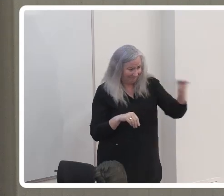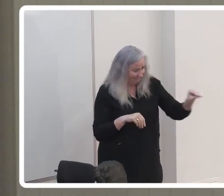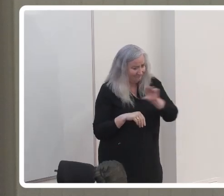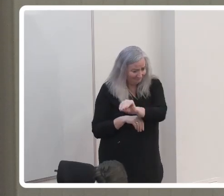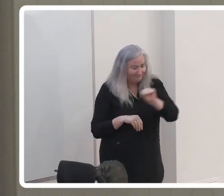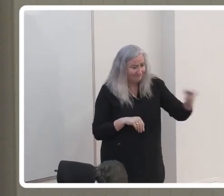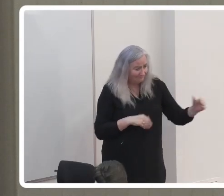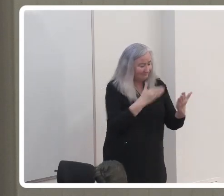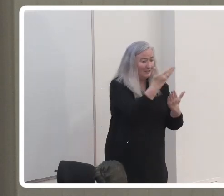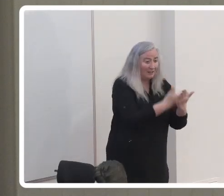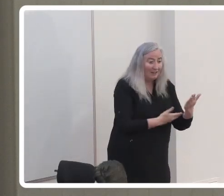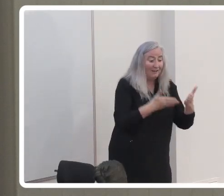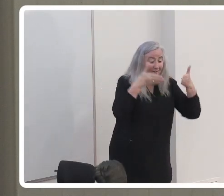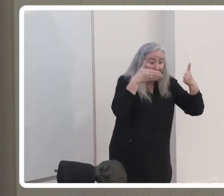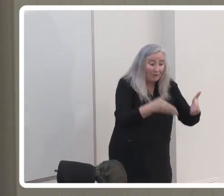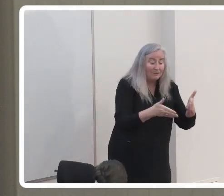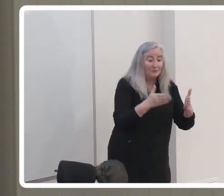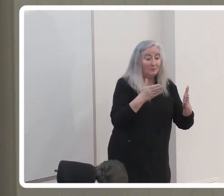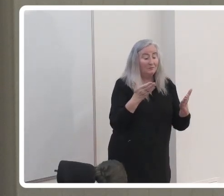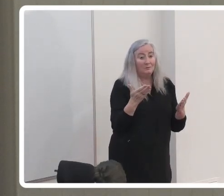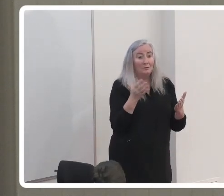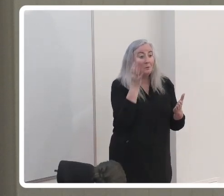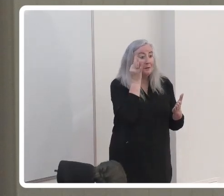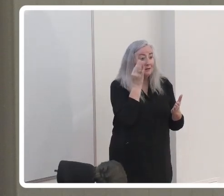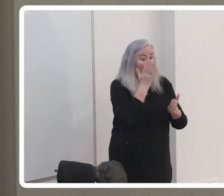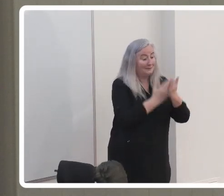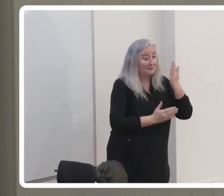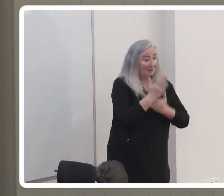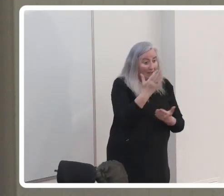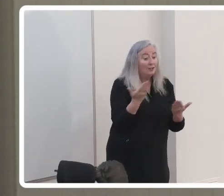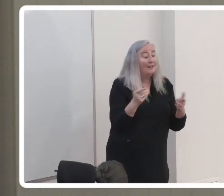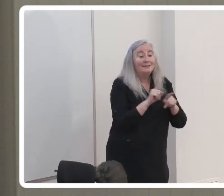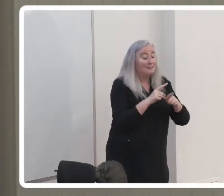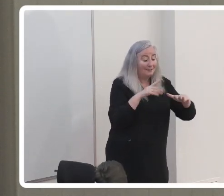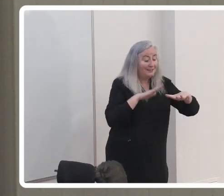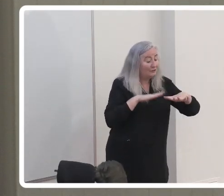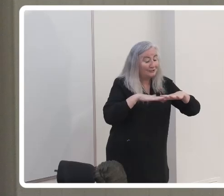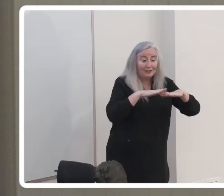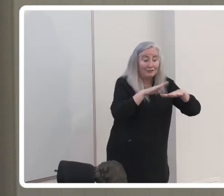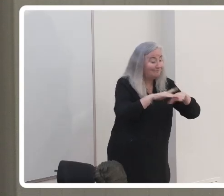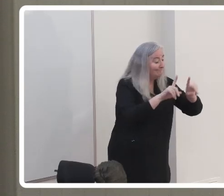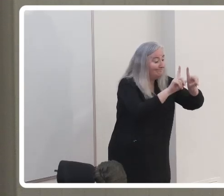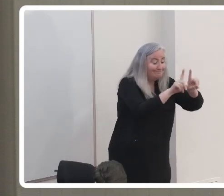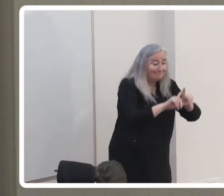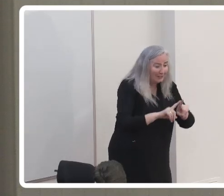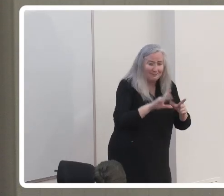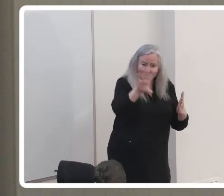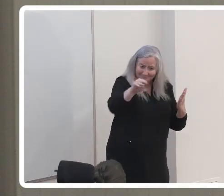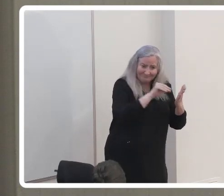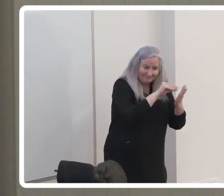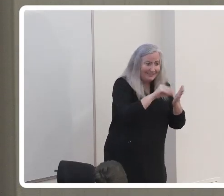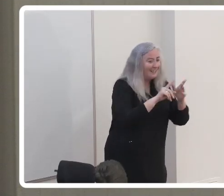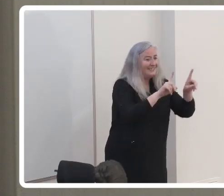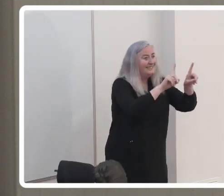advocacy for women with disabilities. And intersectionality requires also building strategies and gathering evidence across